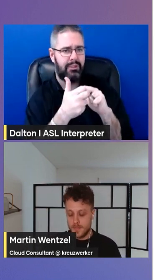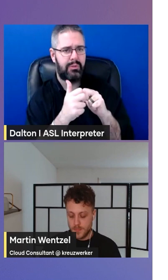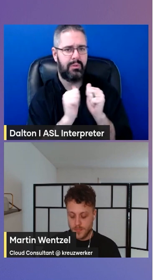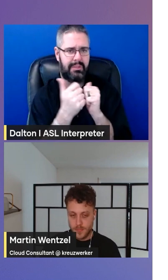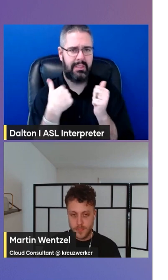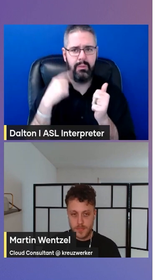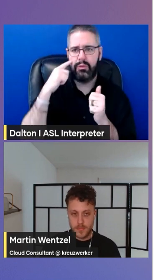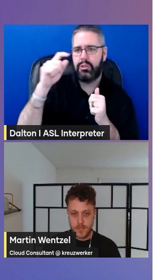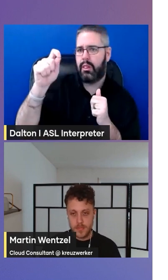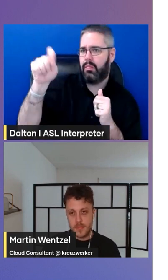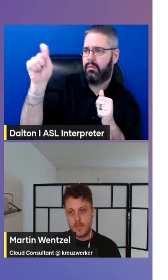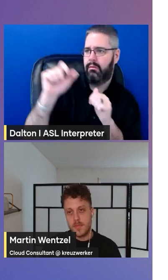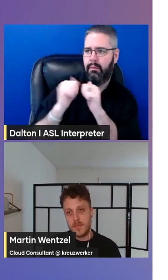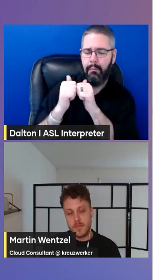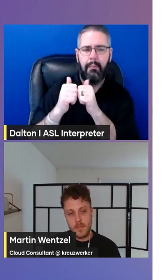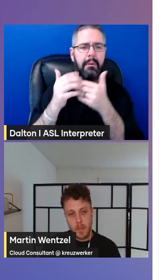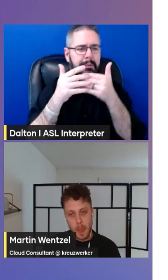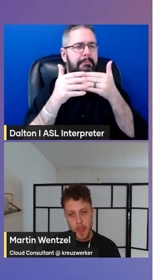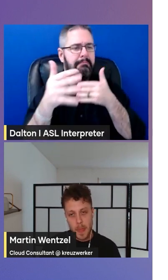on.